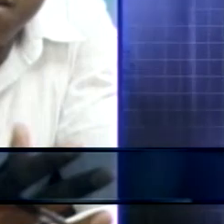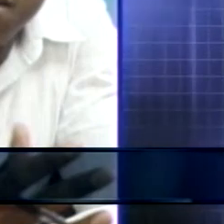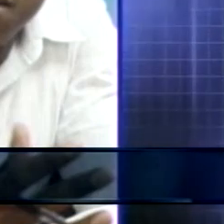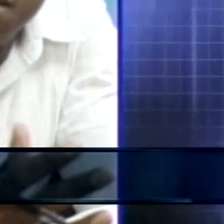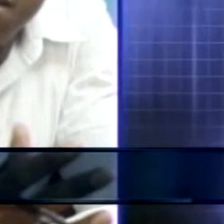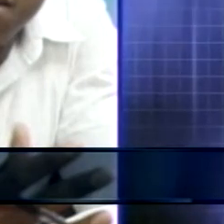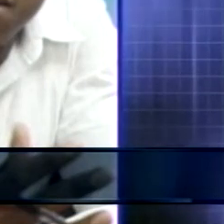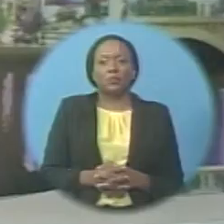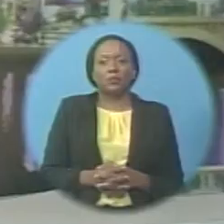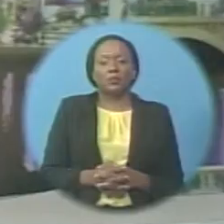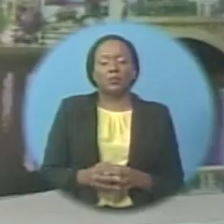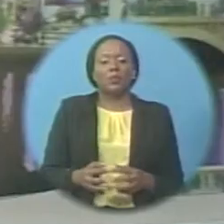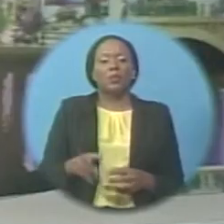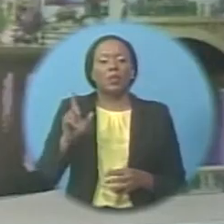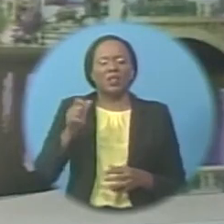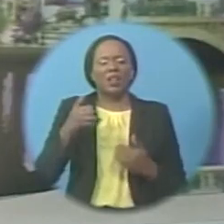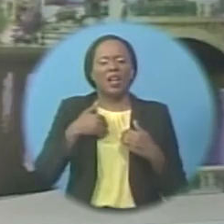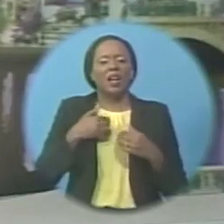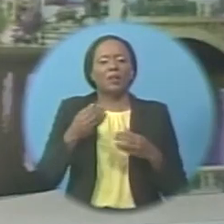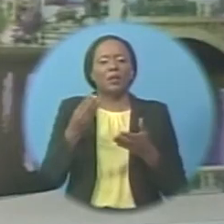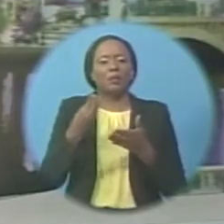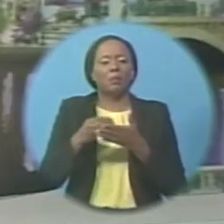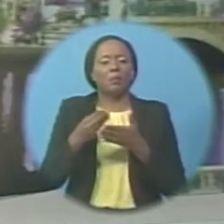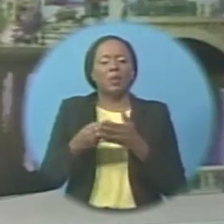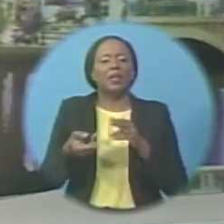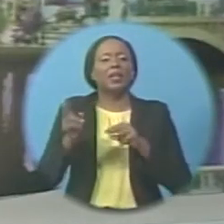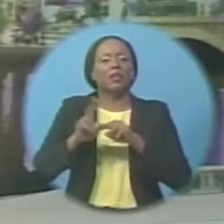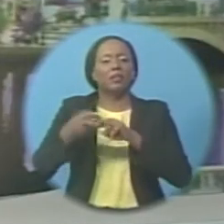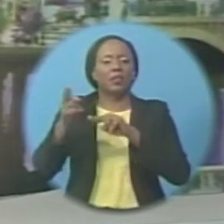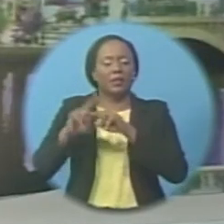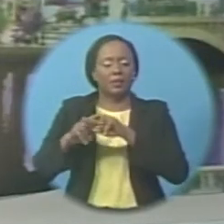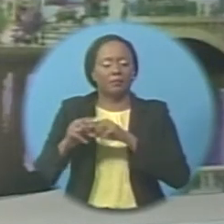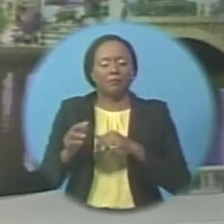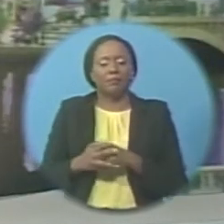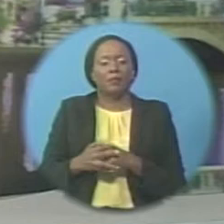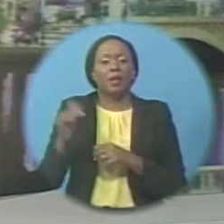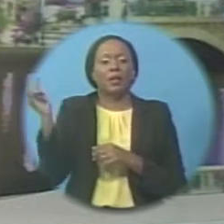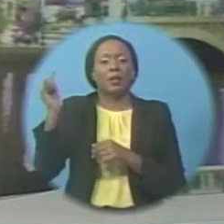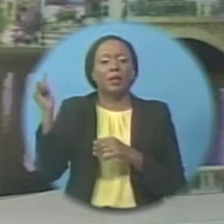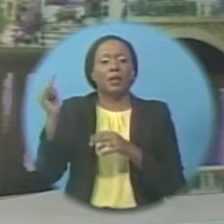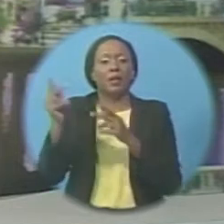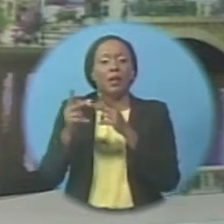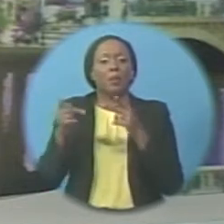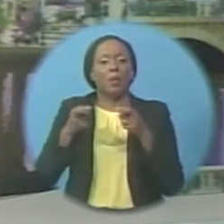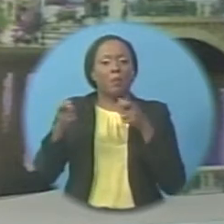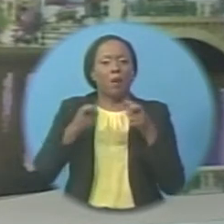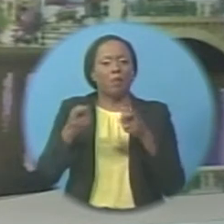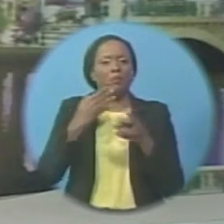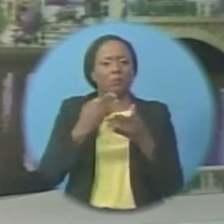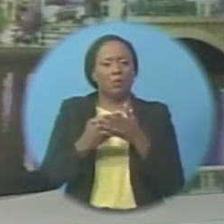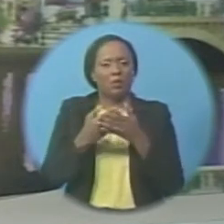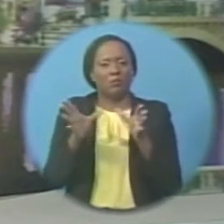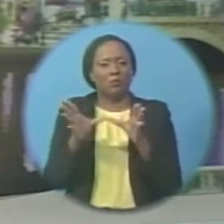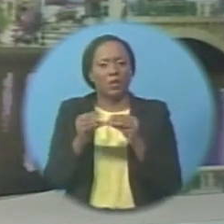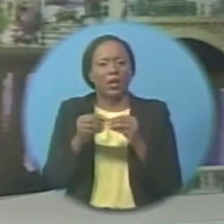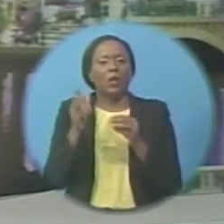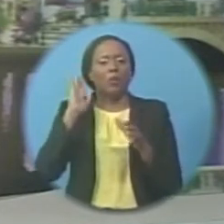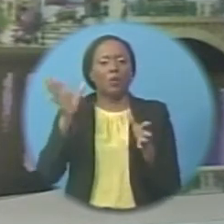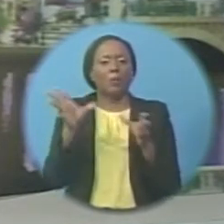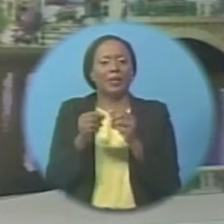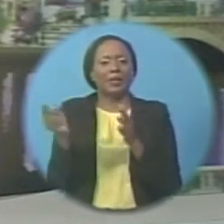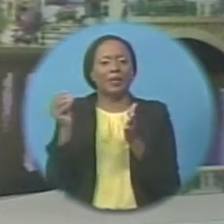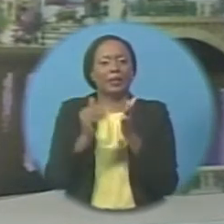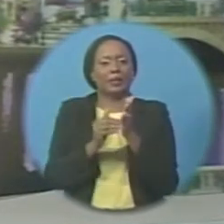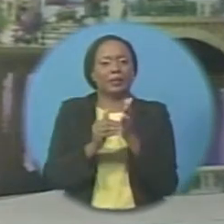confirmation. Mr. McDowell described airport management as accommodating during today's meeting and says the groups are to meet